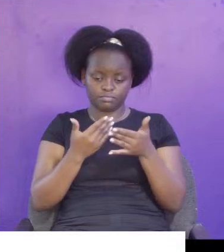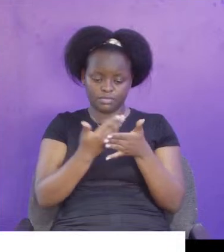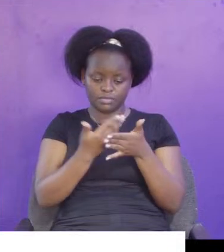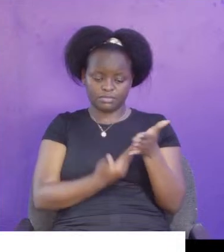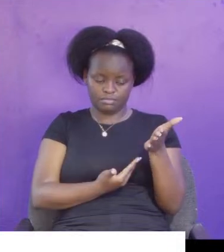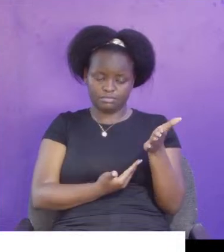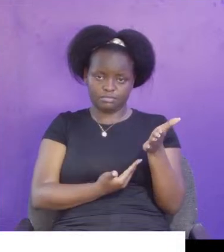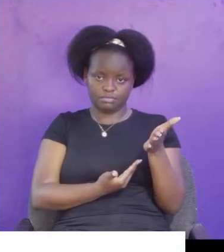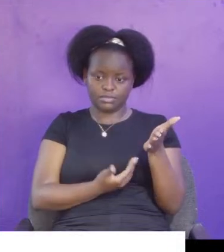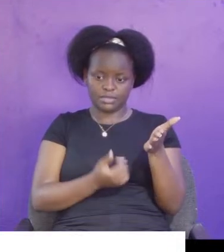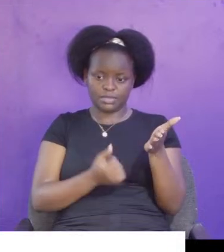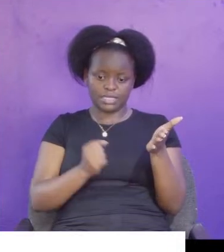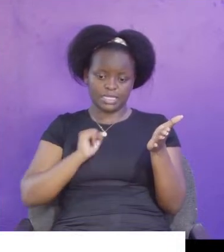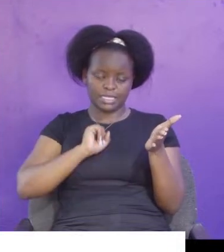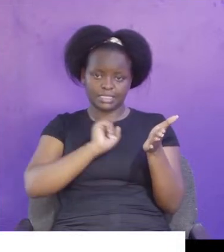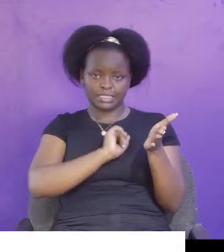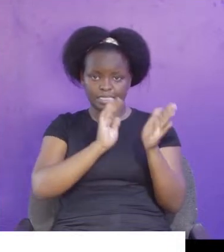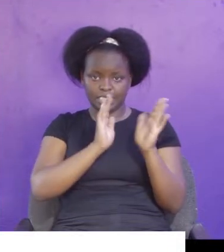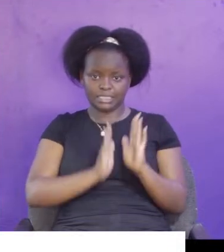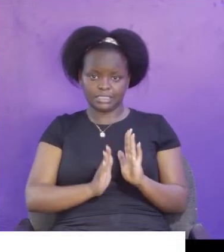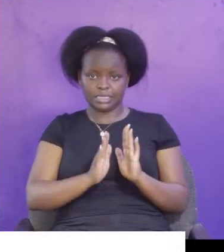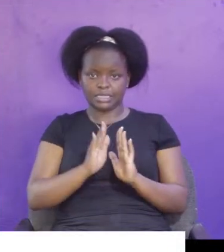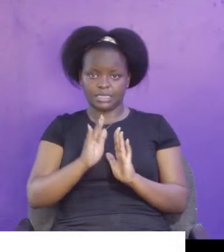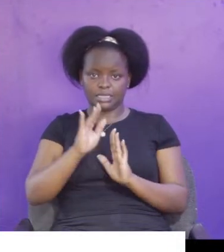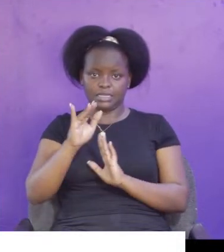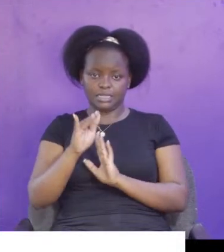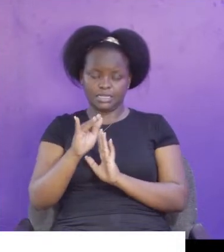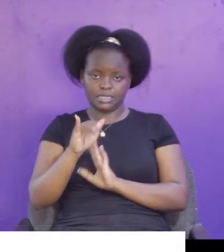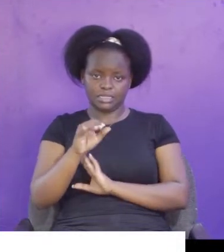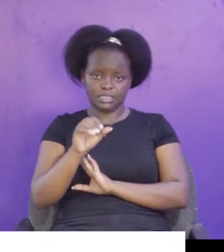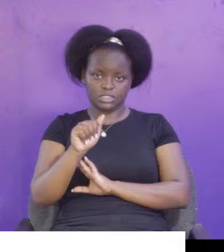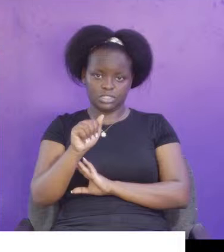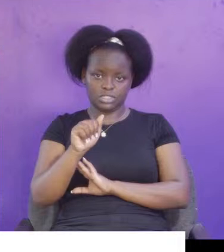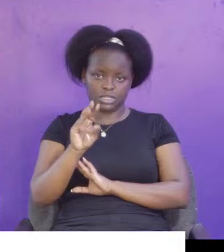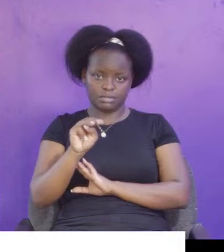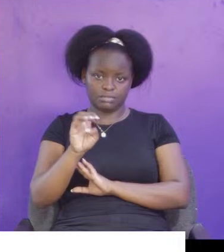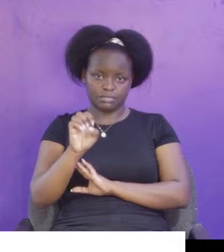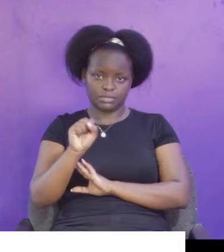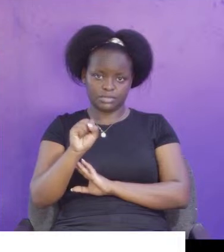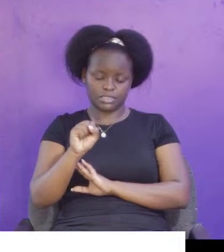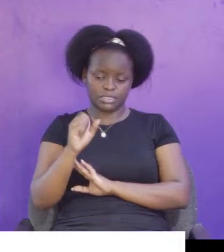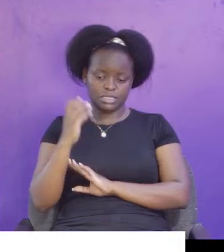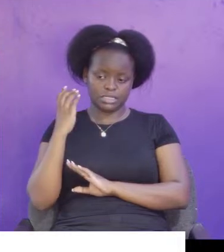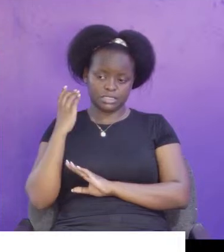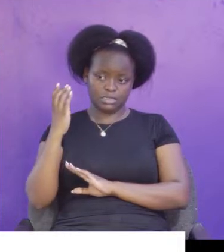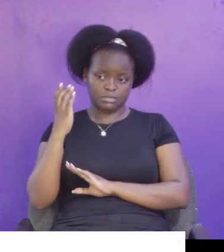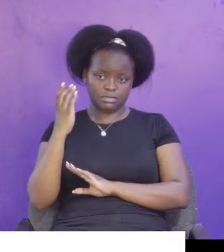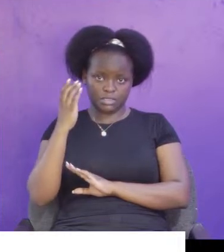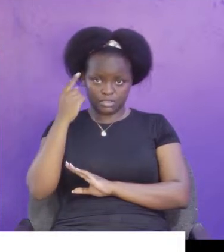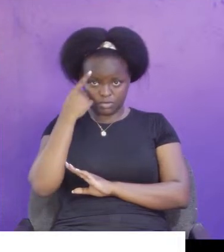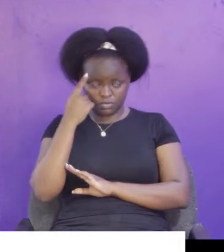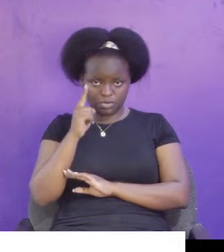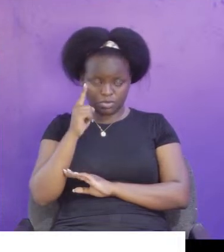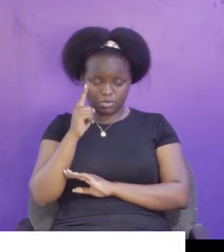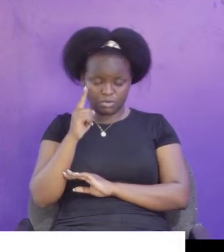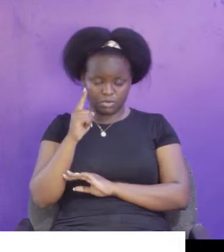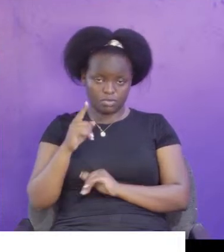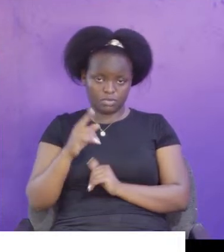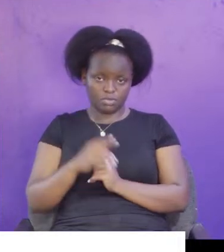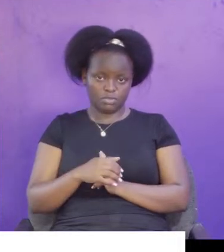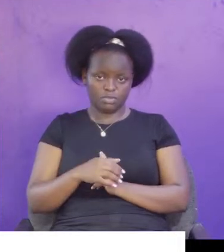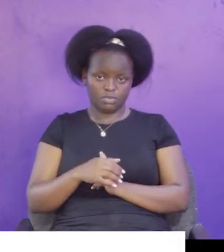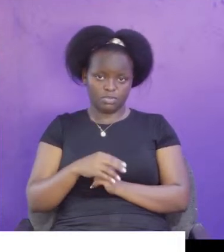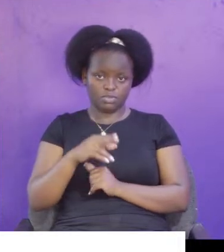Senator James Rich, who is the chairperson of the United States of